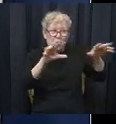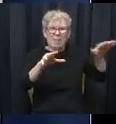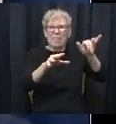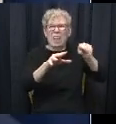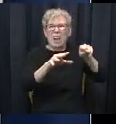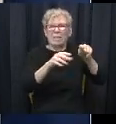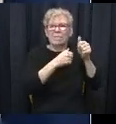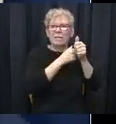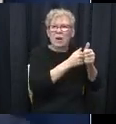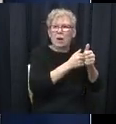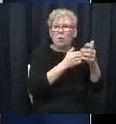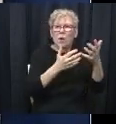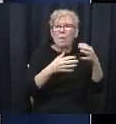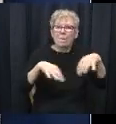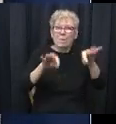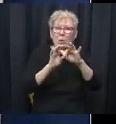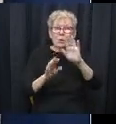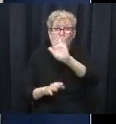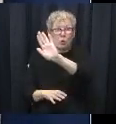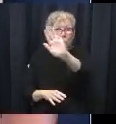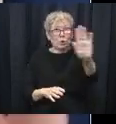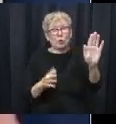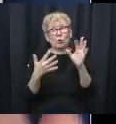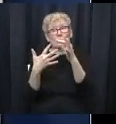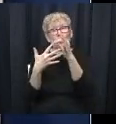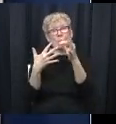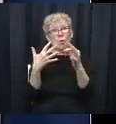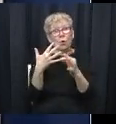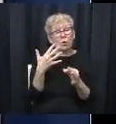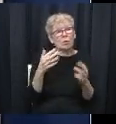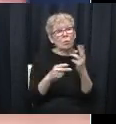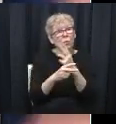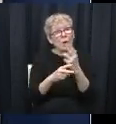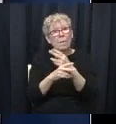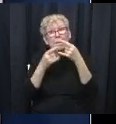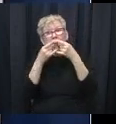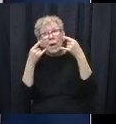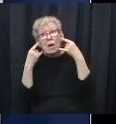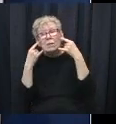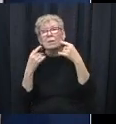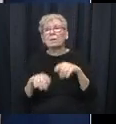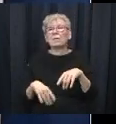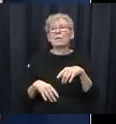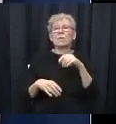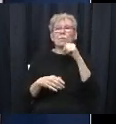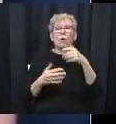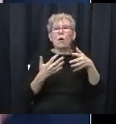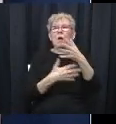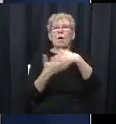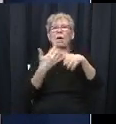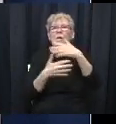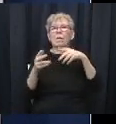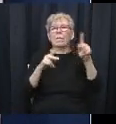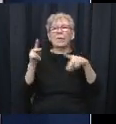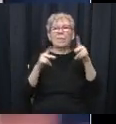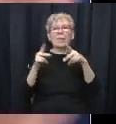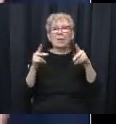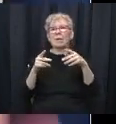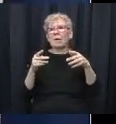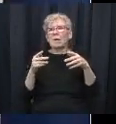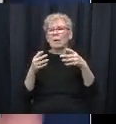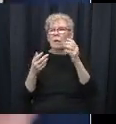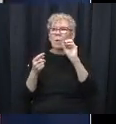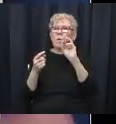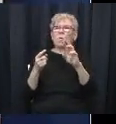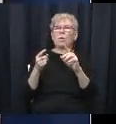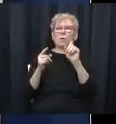mask, avoid socializing with people outside of your home whenever possible, keep a distance of 6 feet. Just that is working,